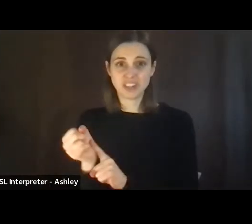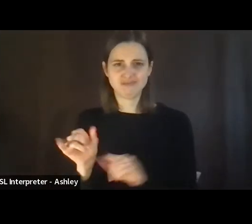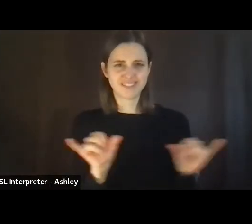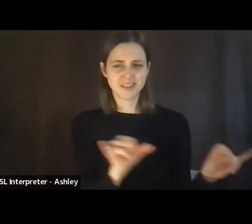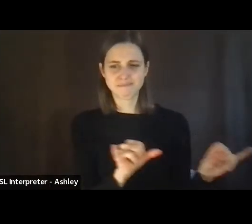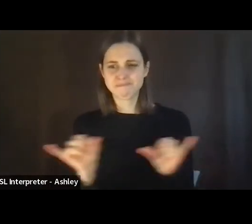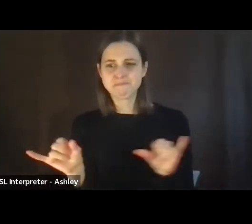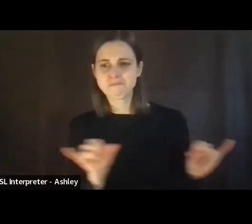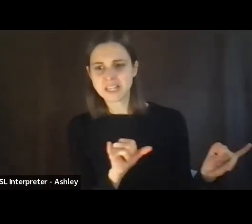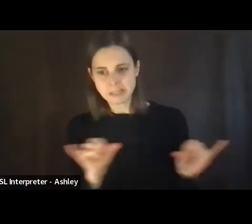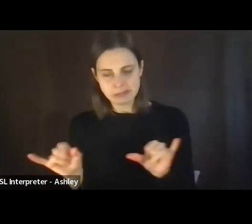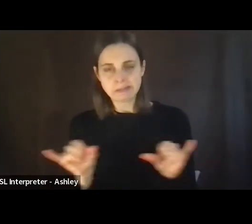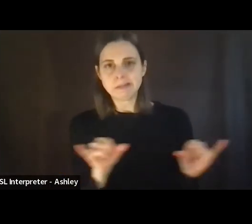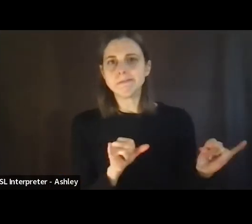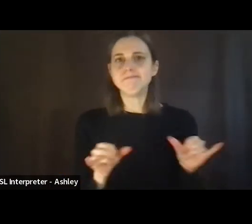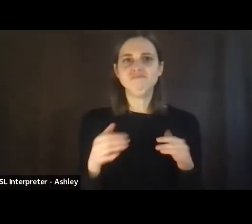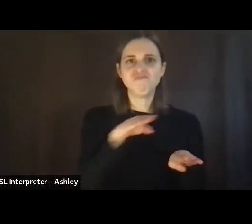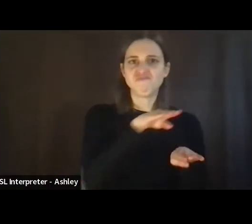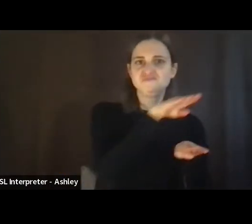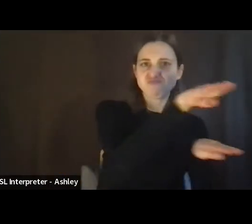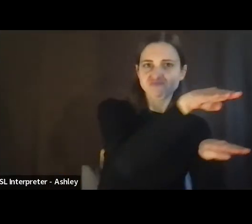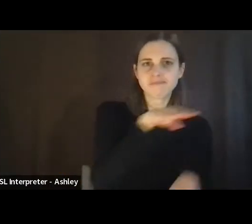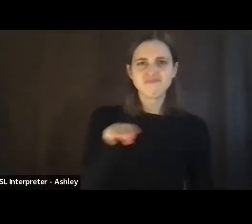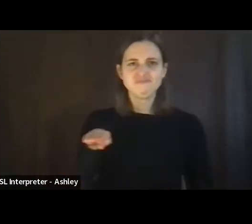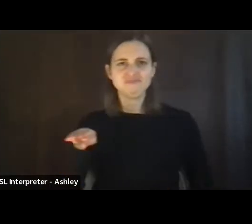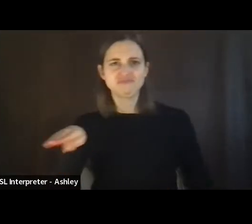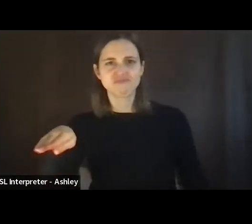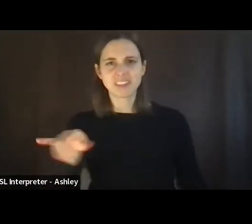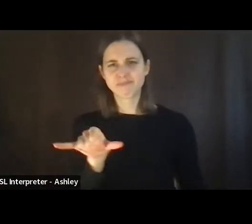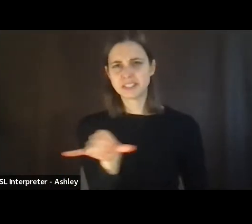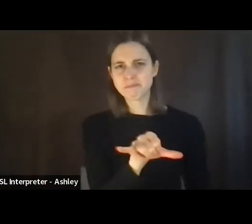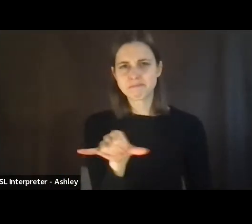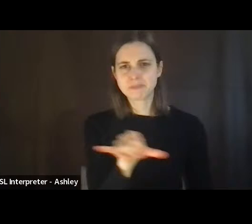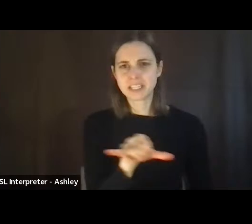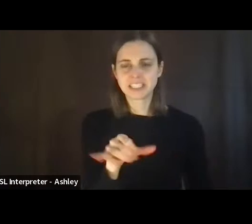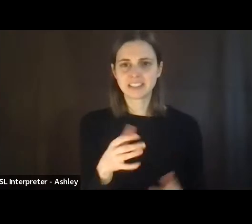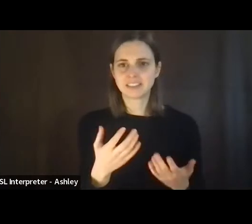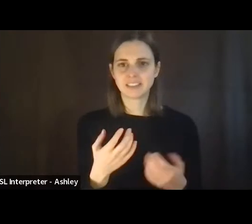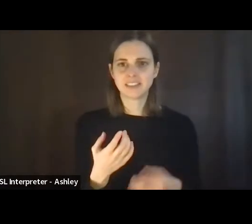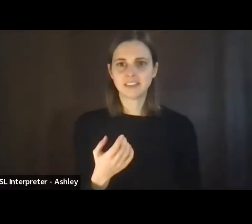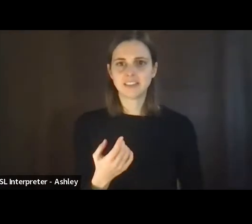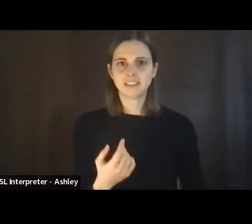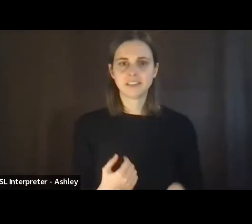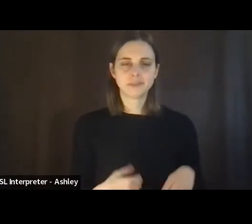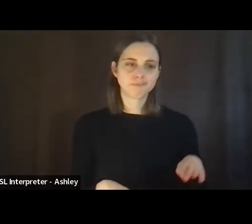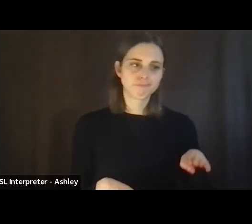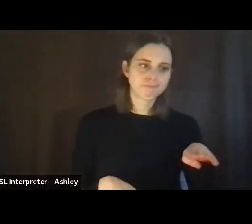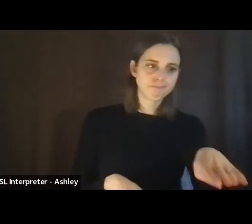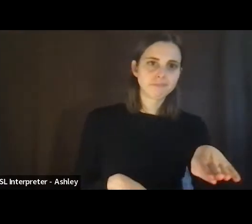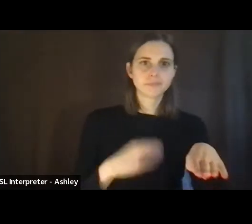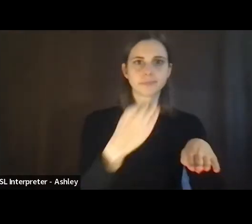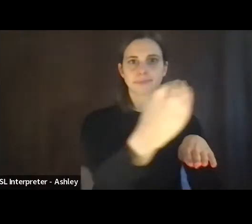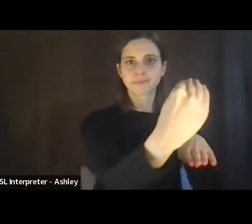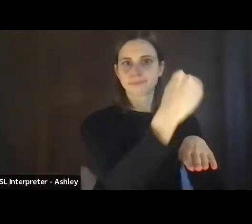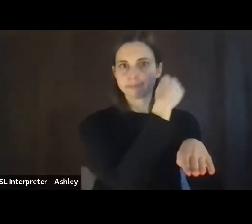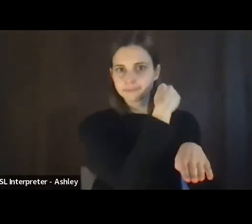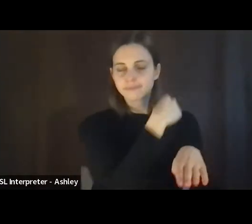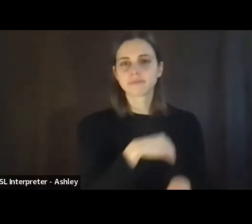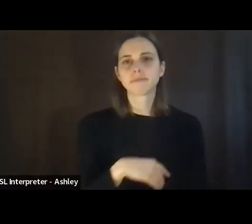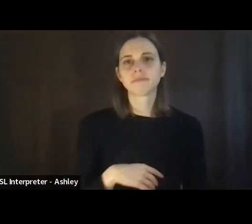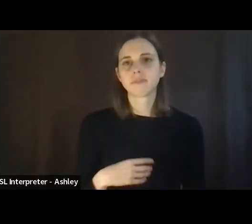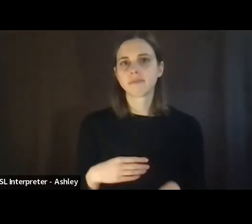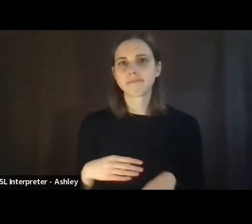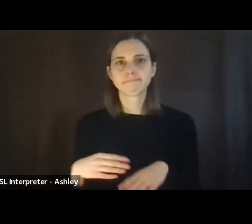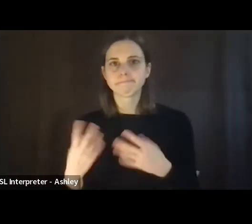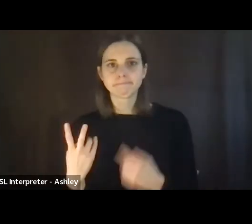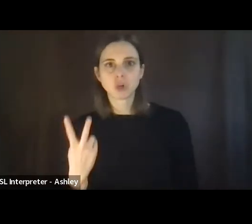2 levels for traffic. One direction's on one level, another direction's on the other level versus the 2 bridge. Everything's on the same level.